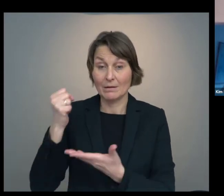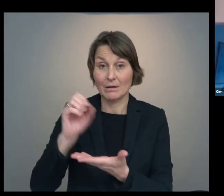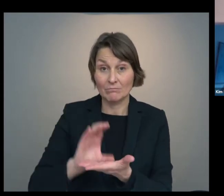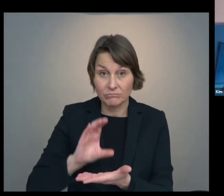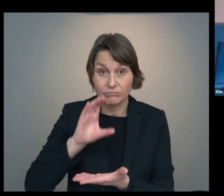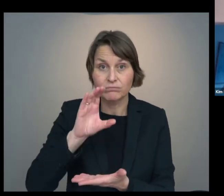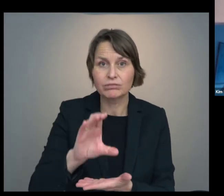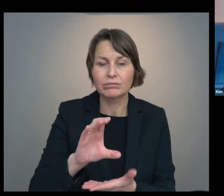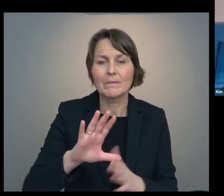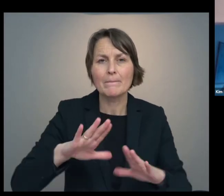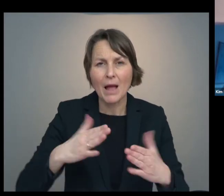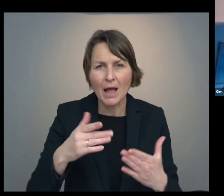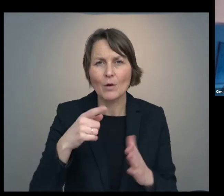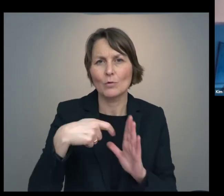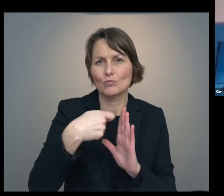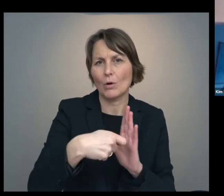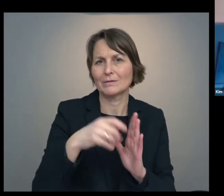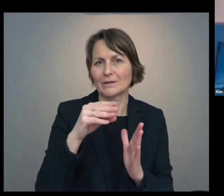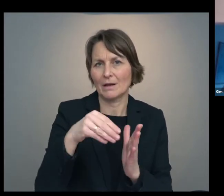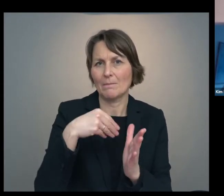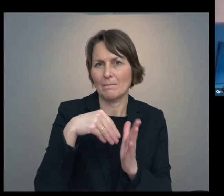that we can fund the